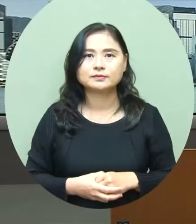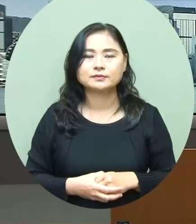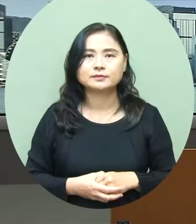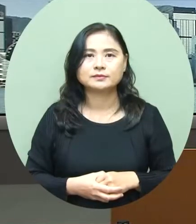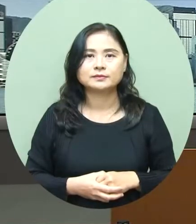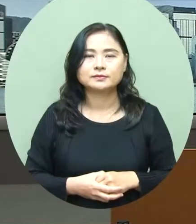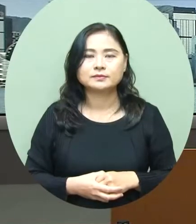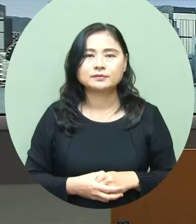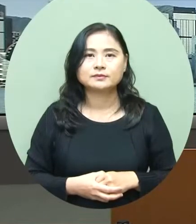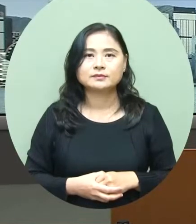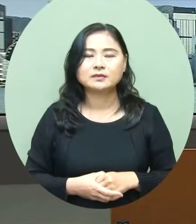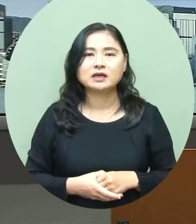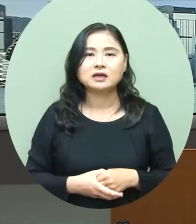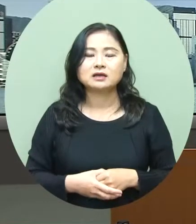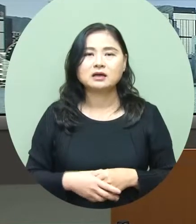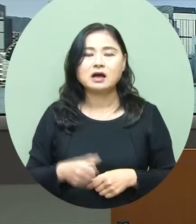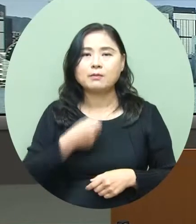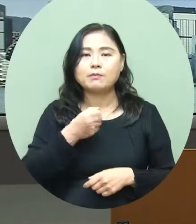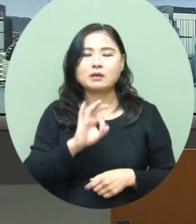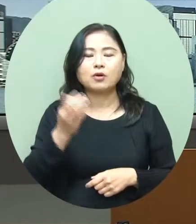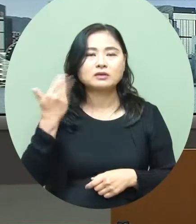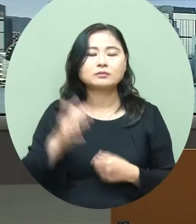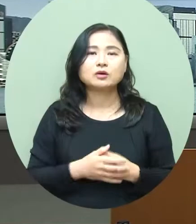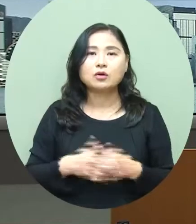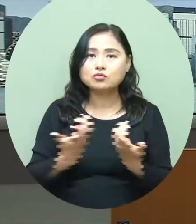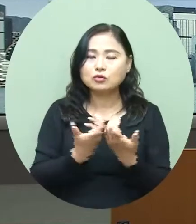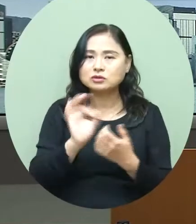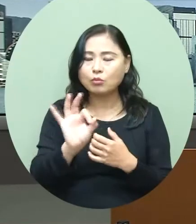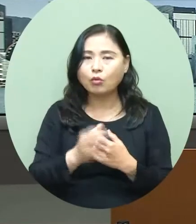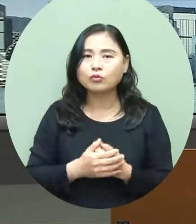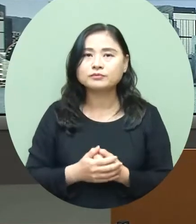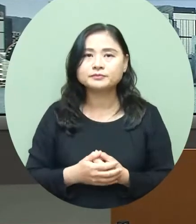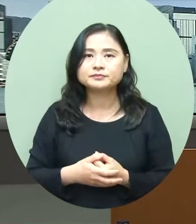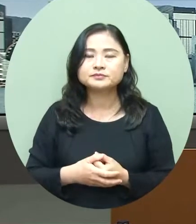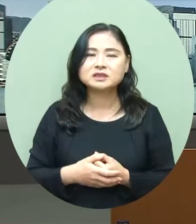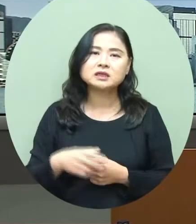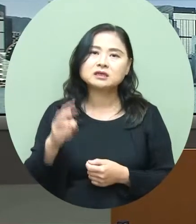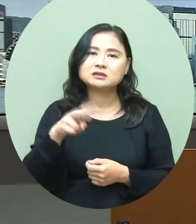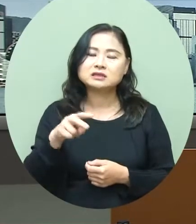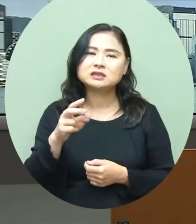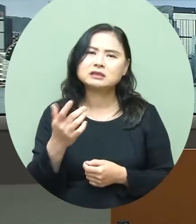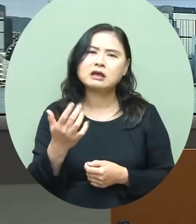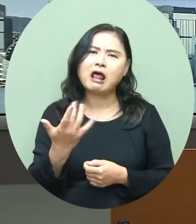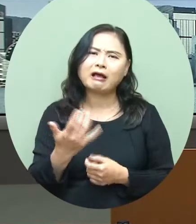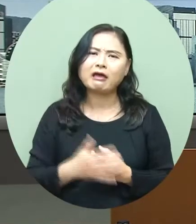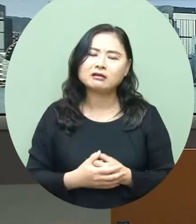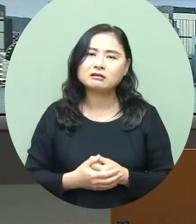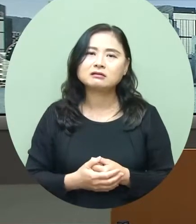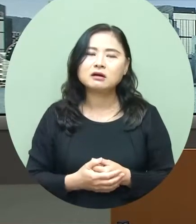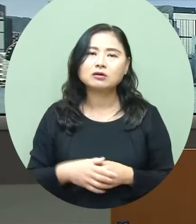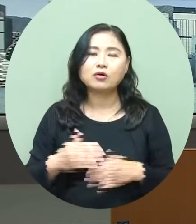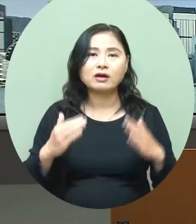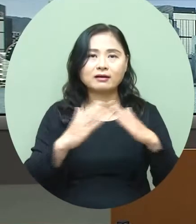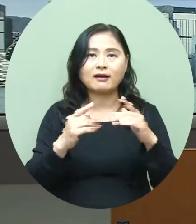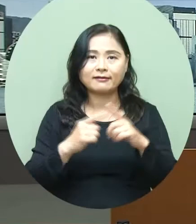Sorry, the speaker's not using microphone. I don't have the actual figures at hand. I think we are talking about 2,000 or